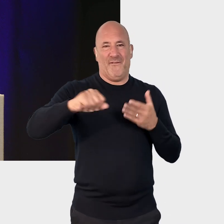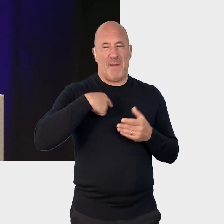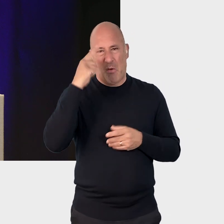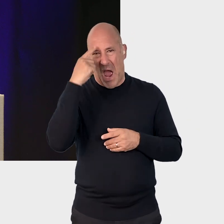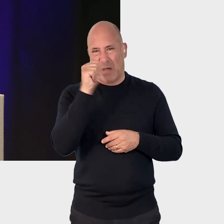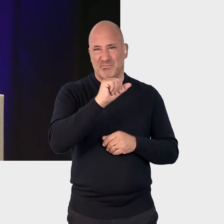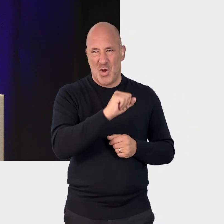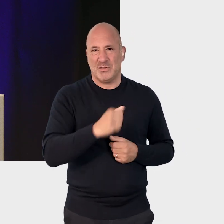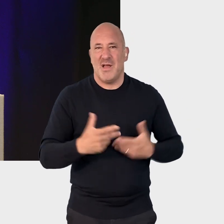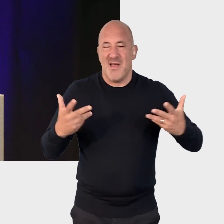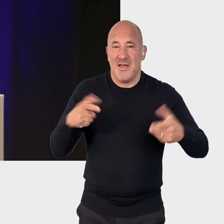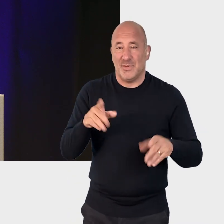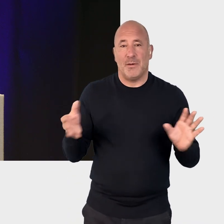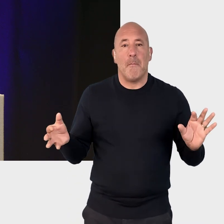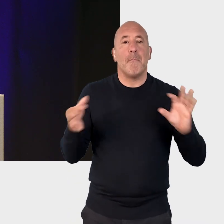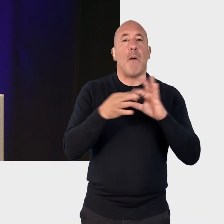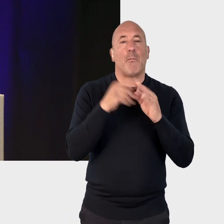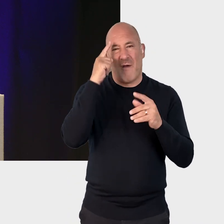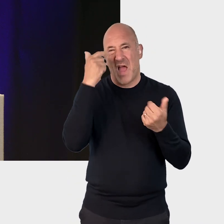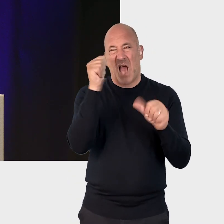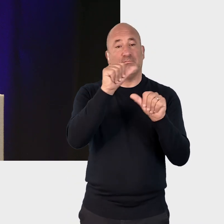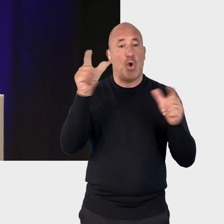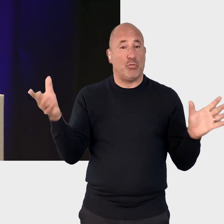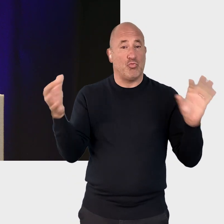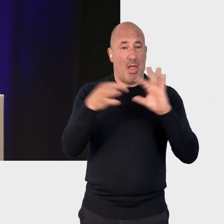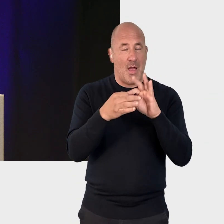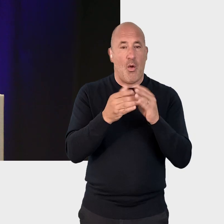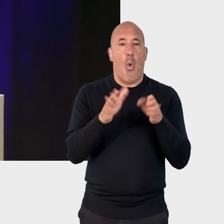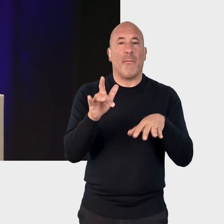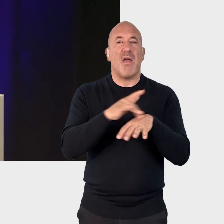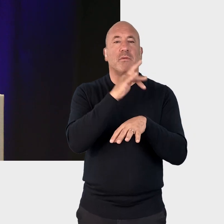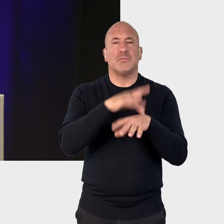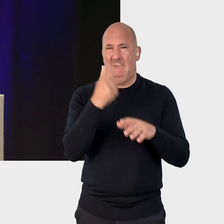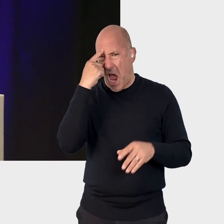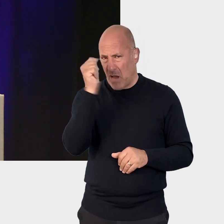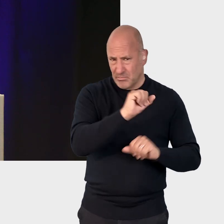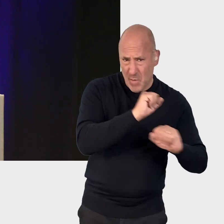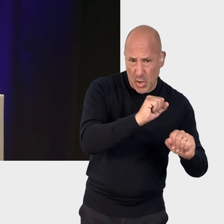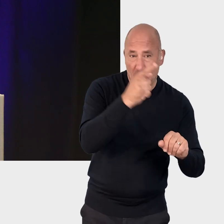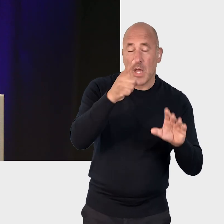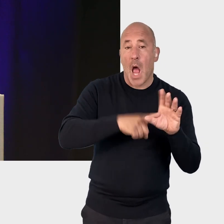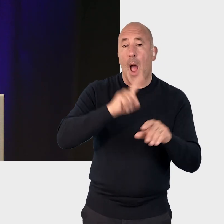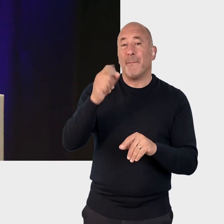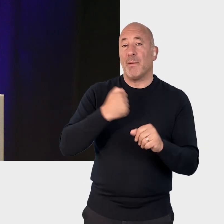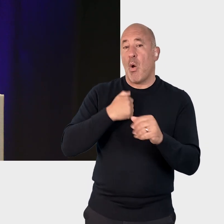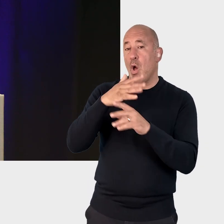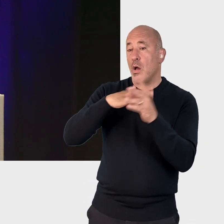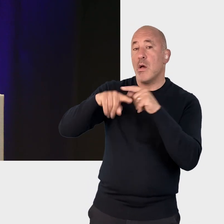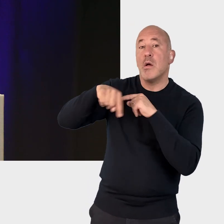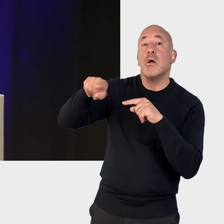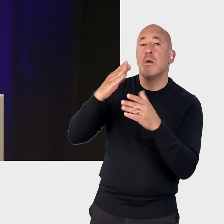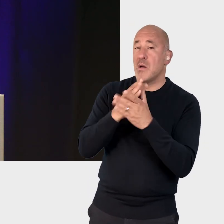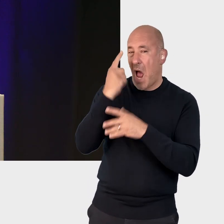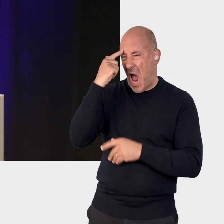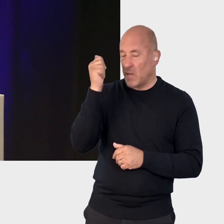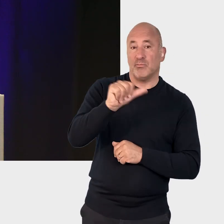Darren nicked my line about experts. So we see this as a coming together of experts. Open Theatre are experts in their practice, but our young people in their communities